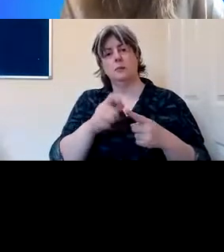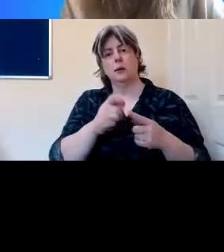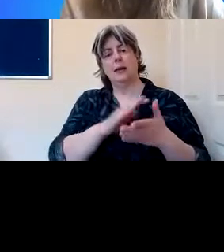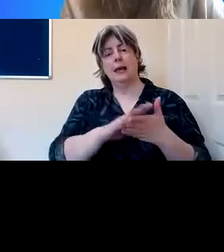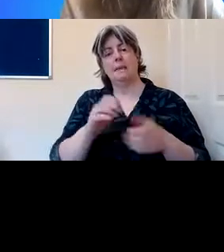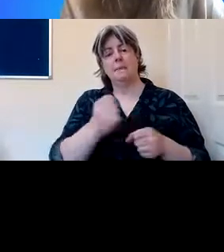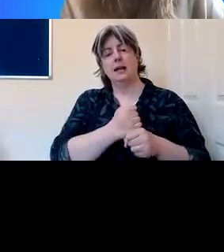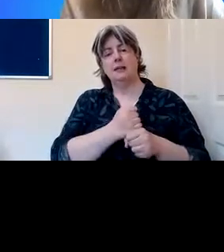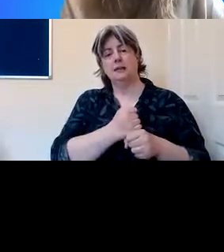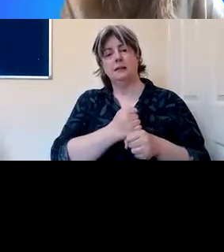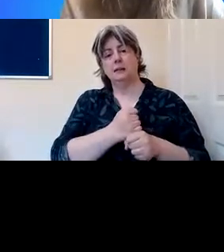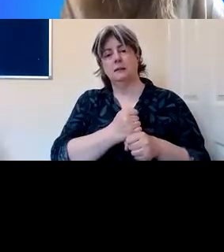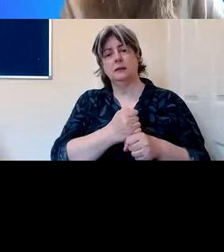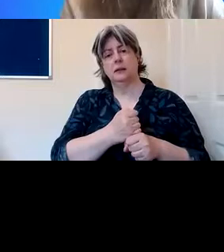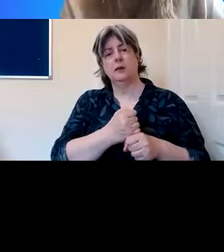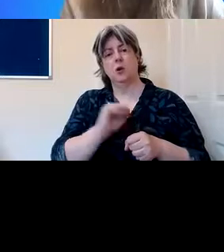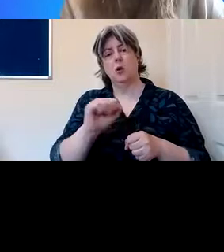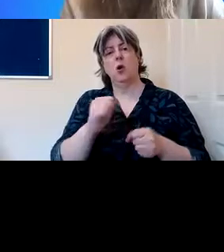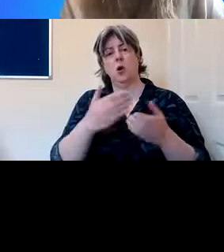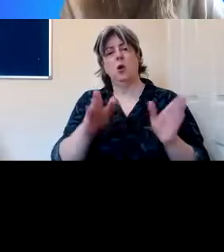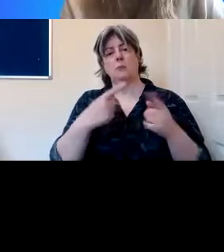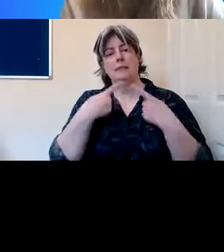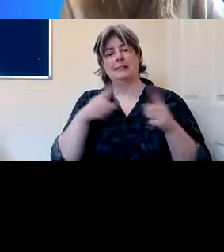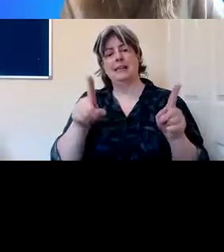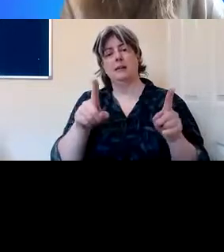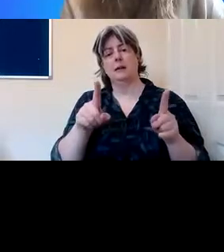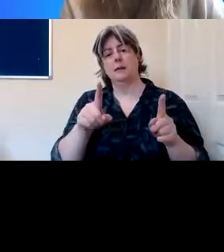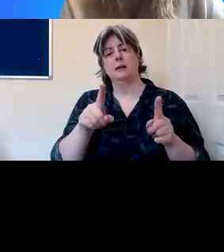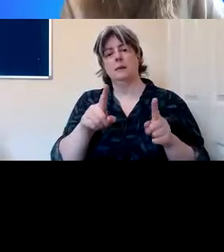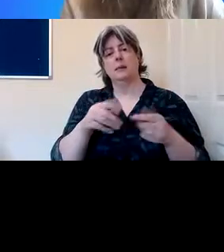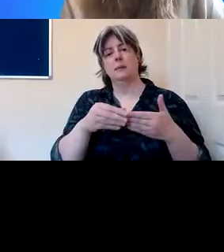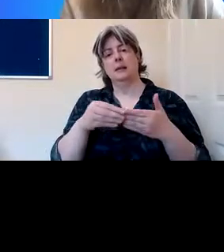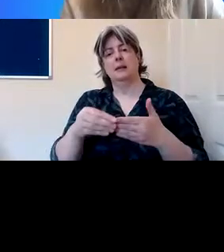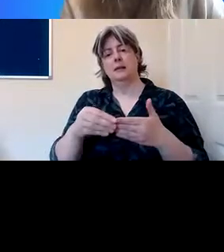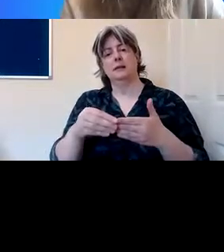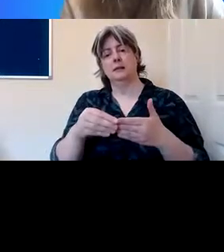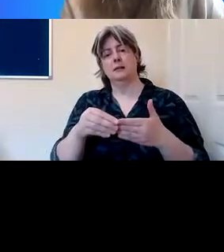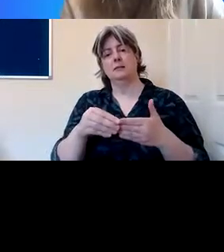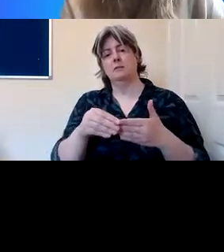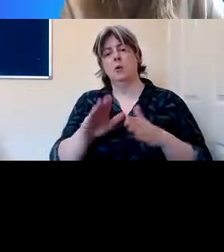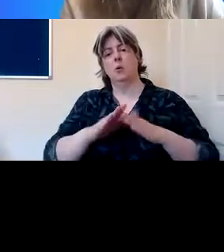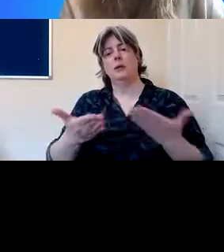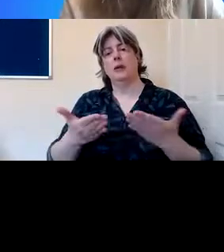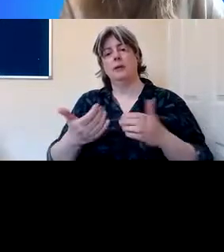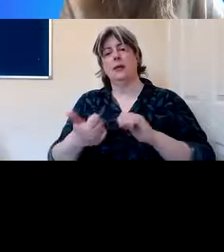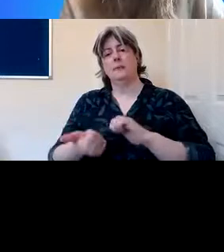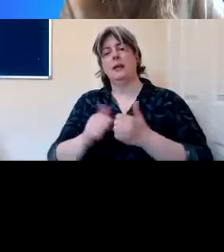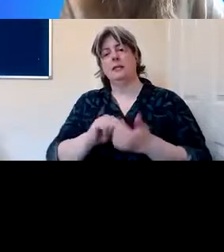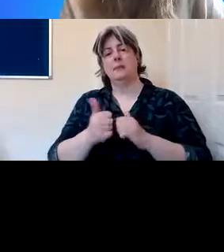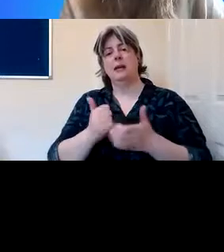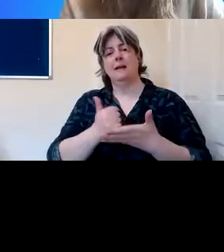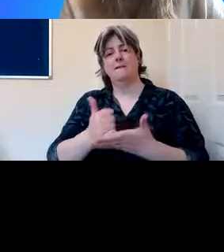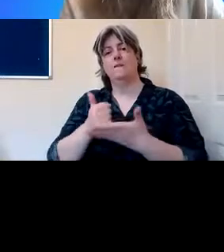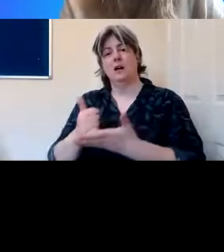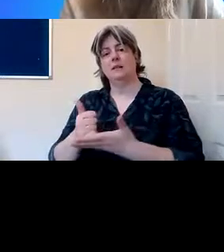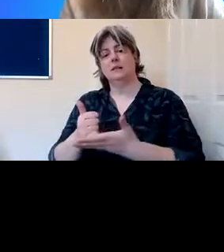about leaders perhaps not having that peer-to-peer advice or appropriate setting for them to